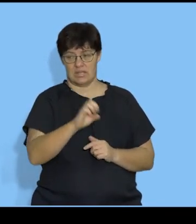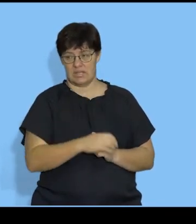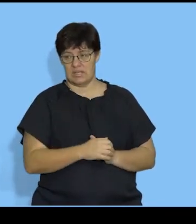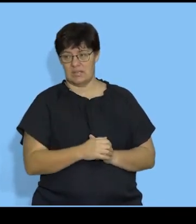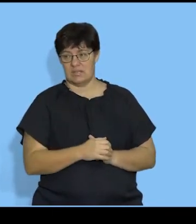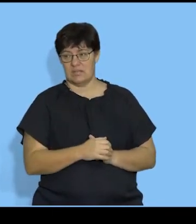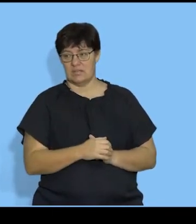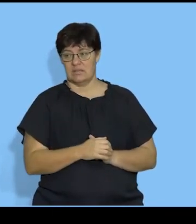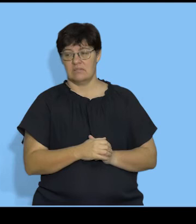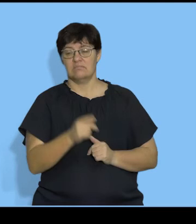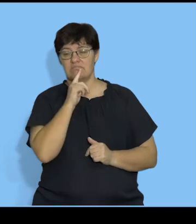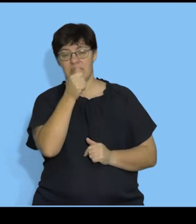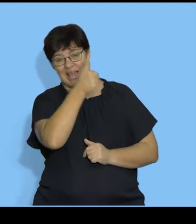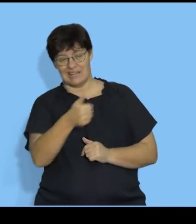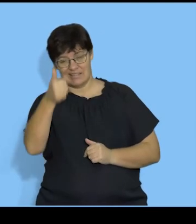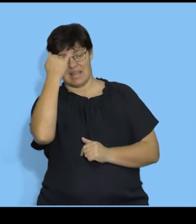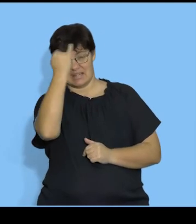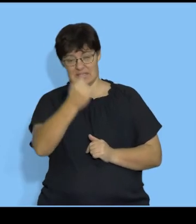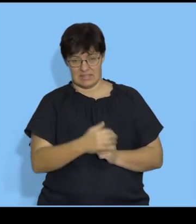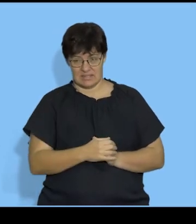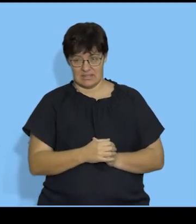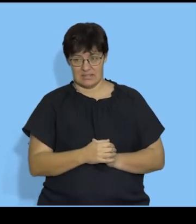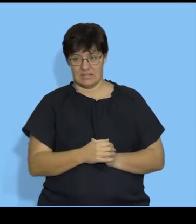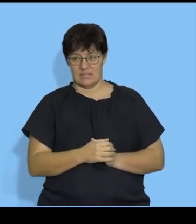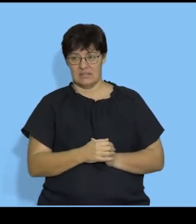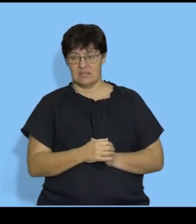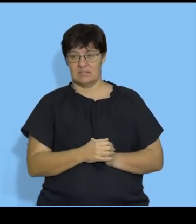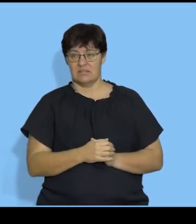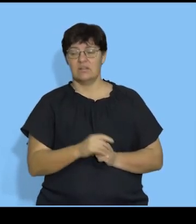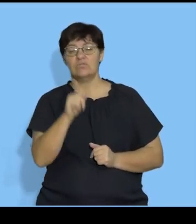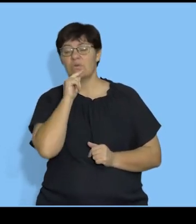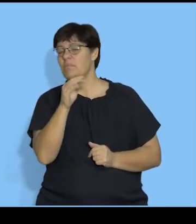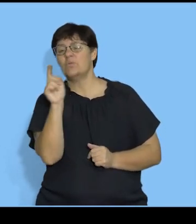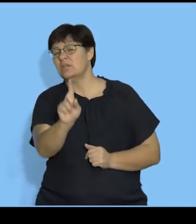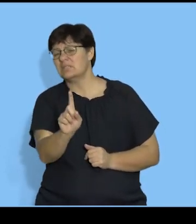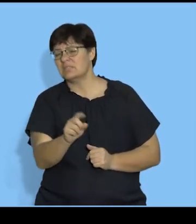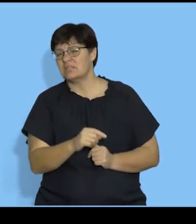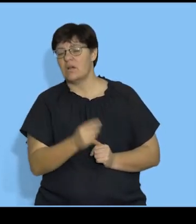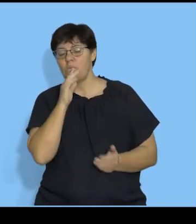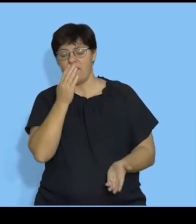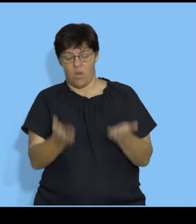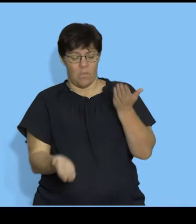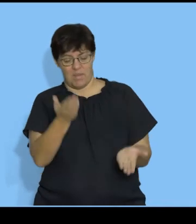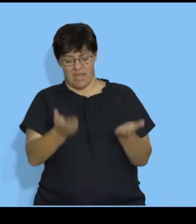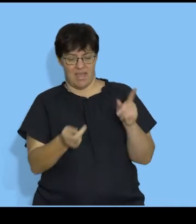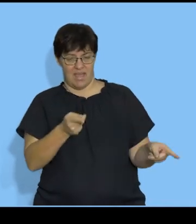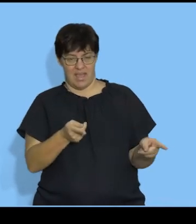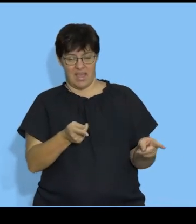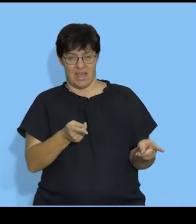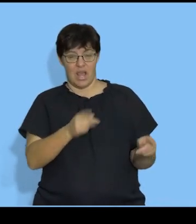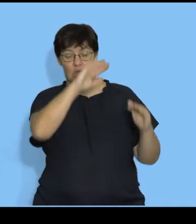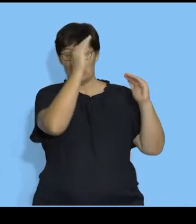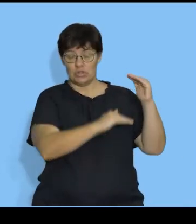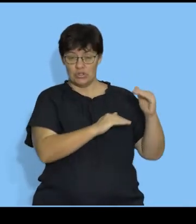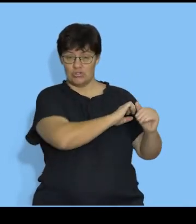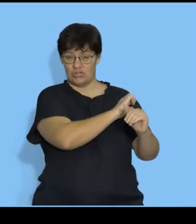main idea, okay? So that's what it means. So if you compare the strength of reducing agent, displacement